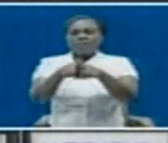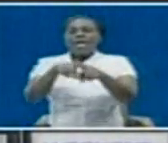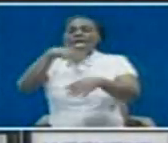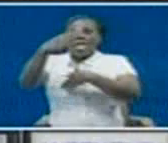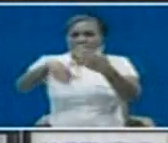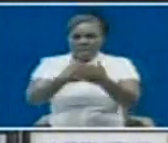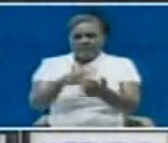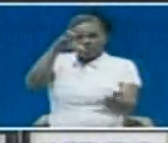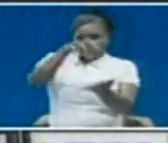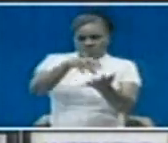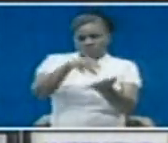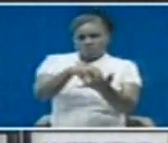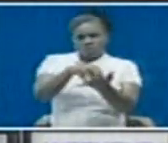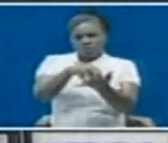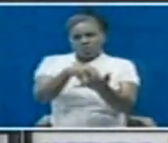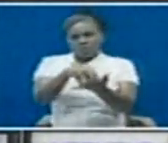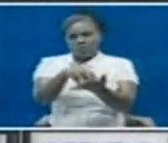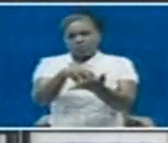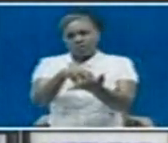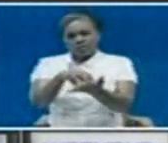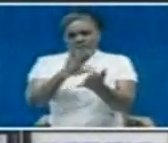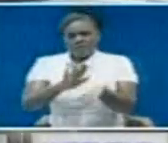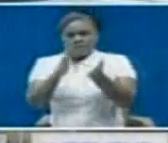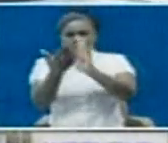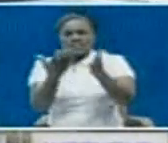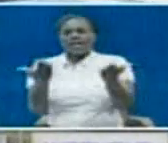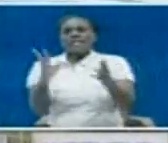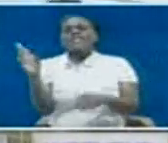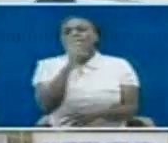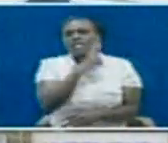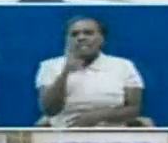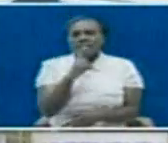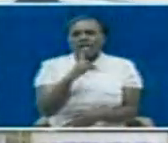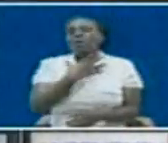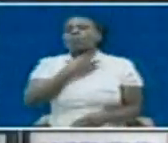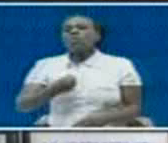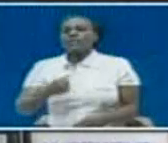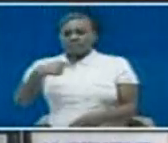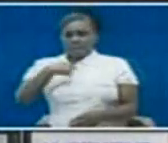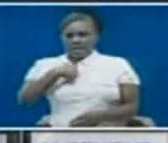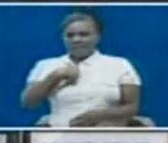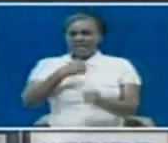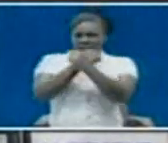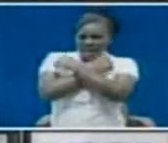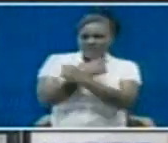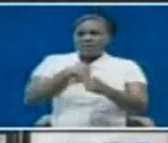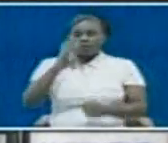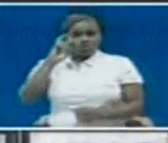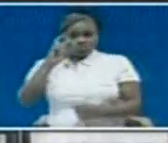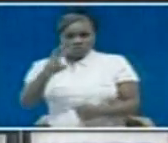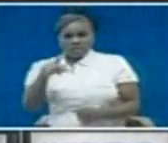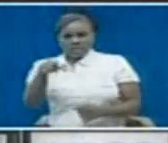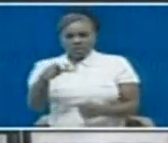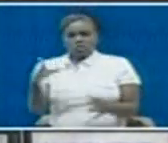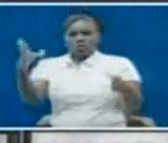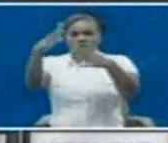every situation it's facing any risks. My wish and passion will be to see this